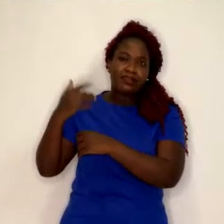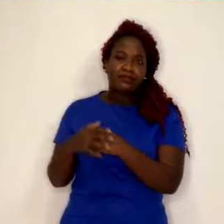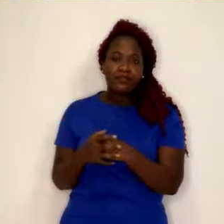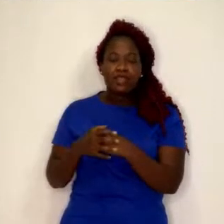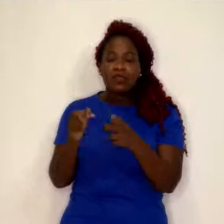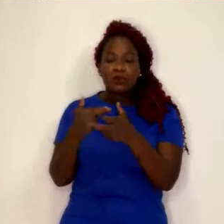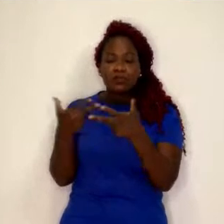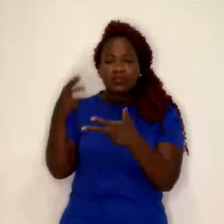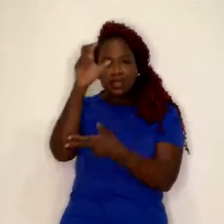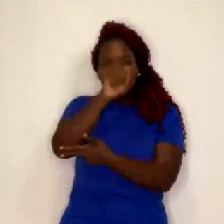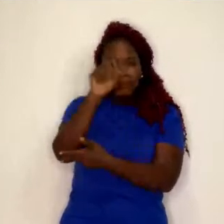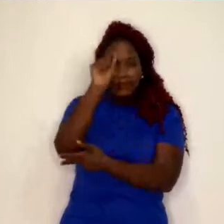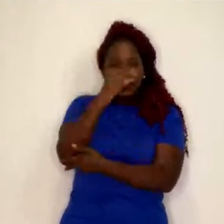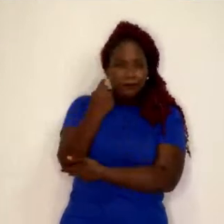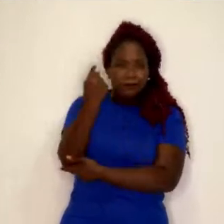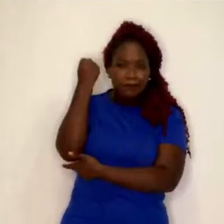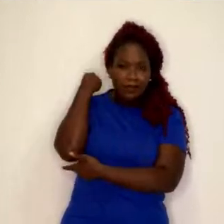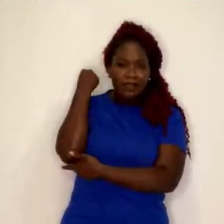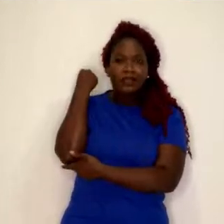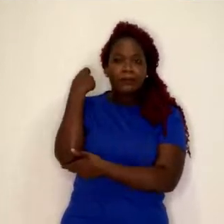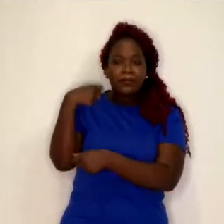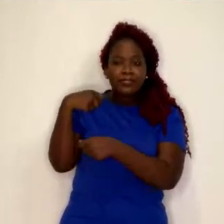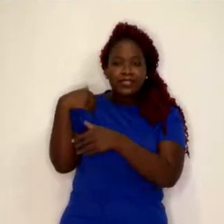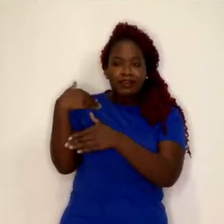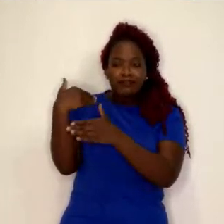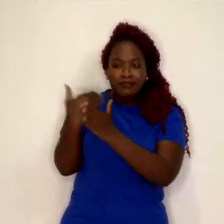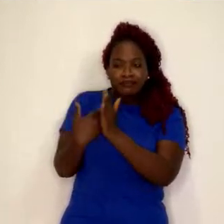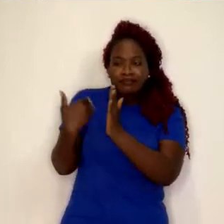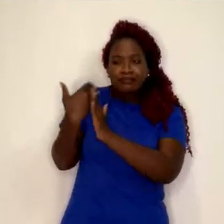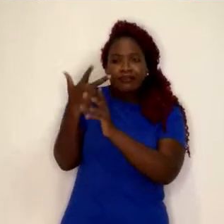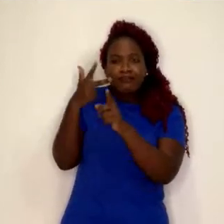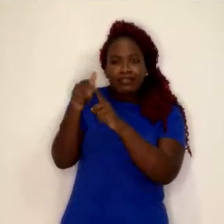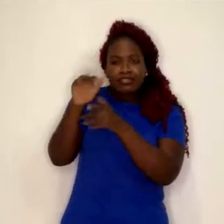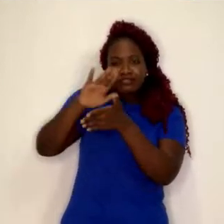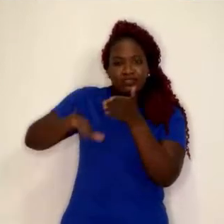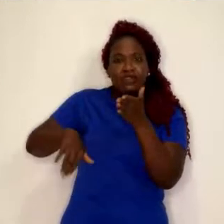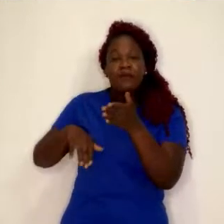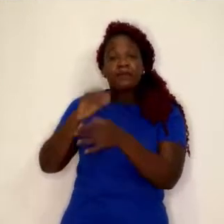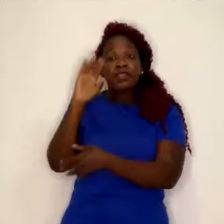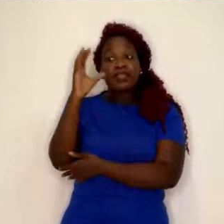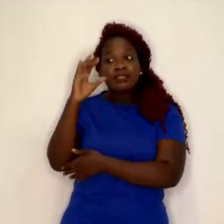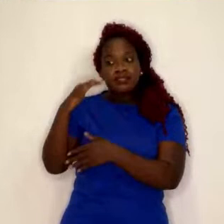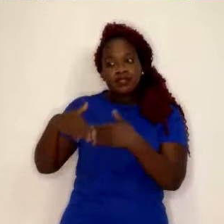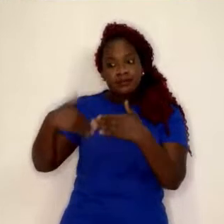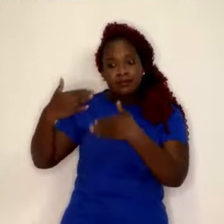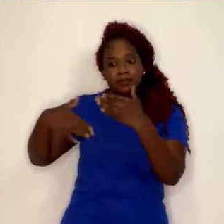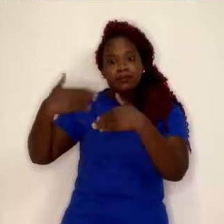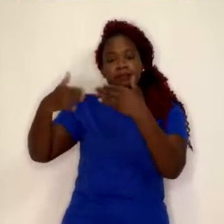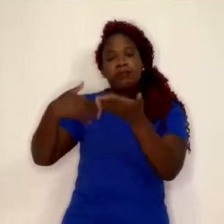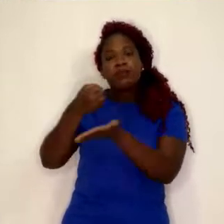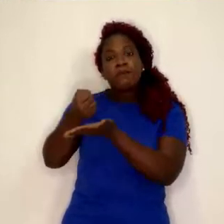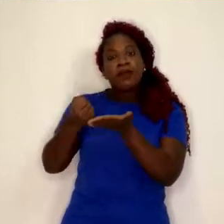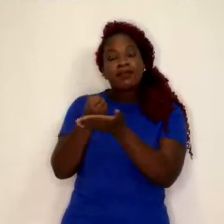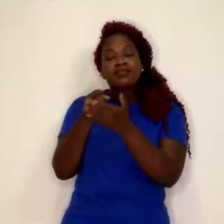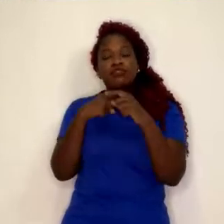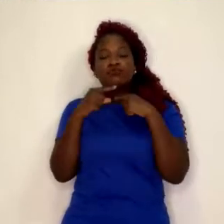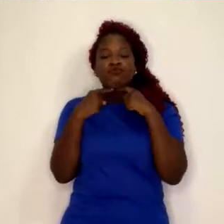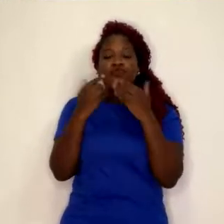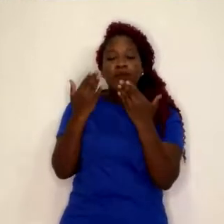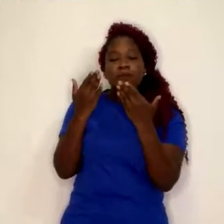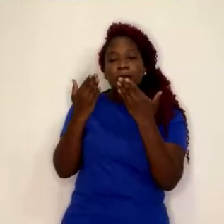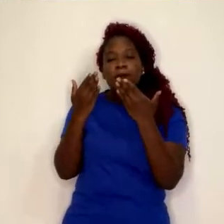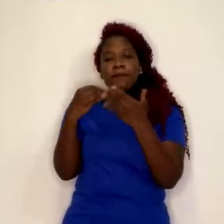It's everything that we have learned that should be overcome. Science advances